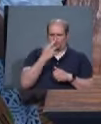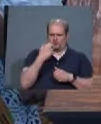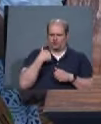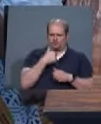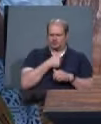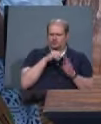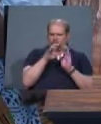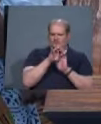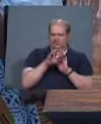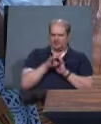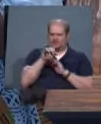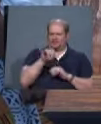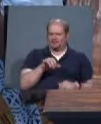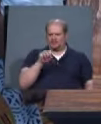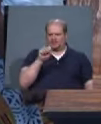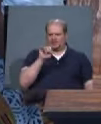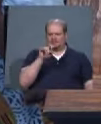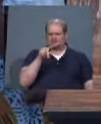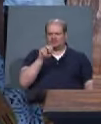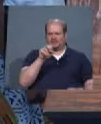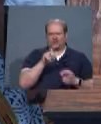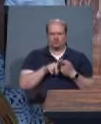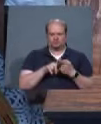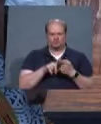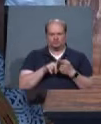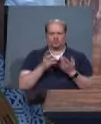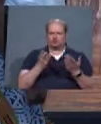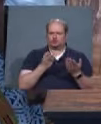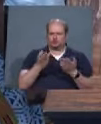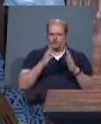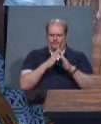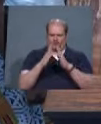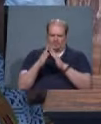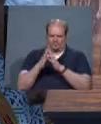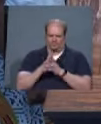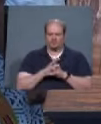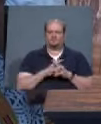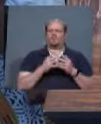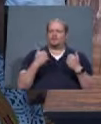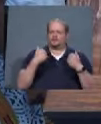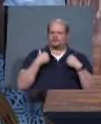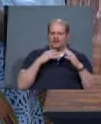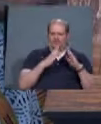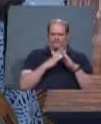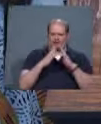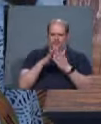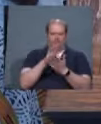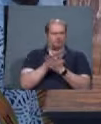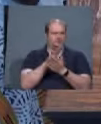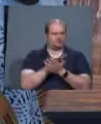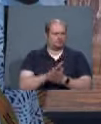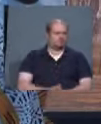we selected the site, was to serve the community and to have a community school.